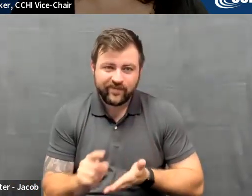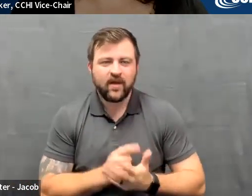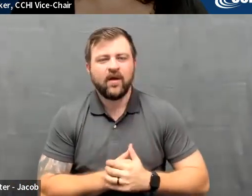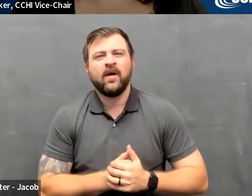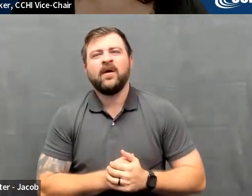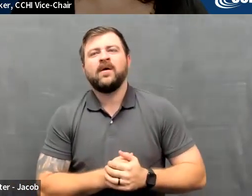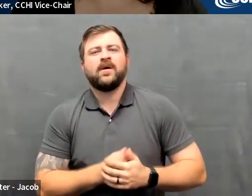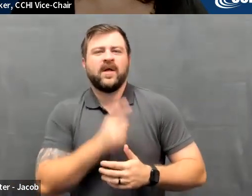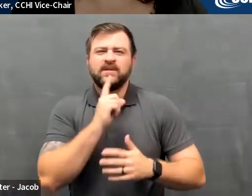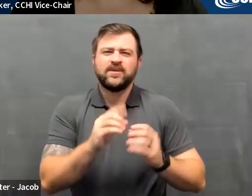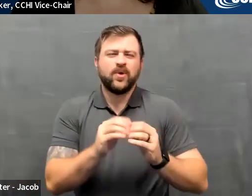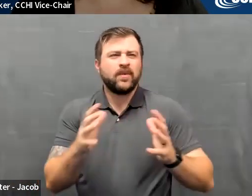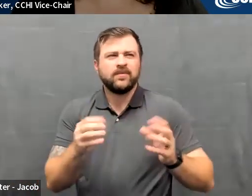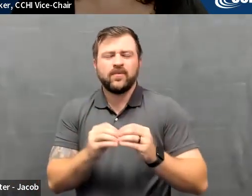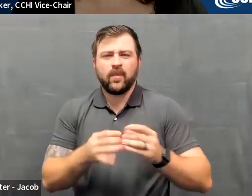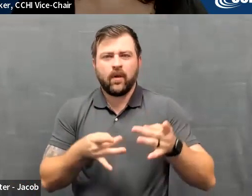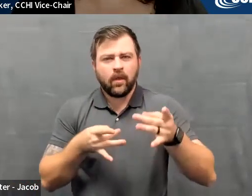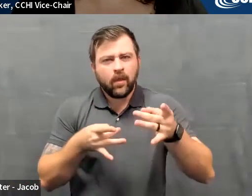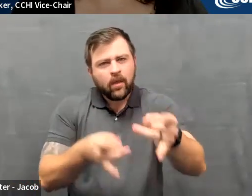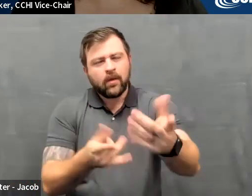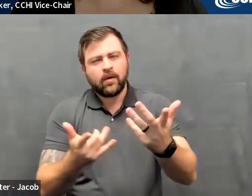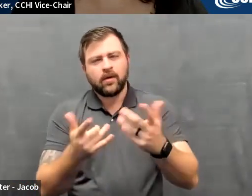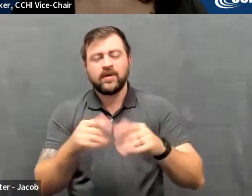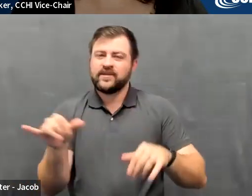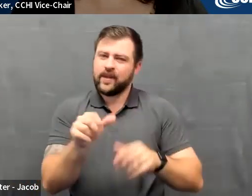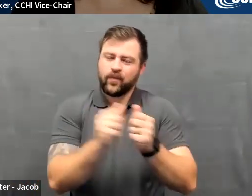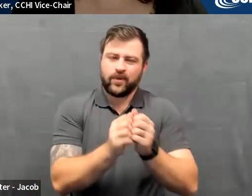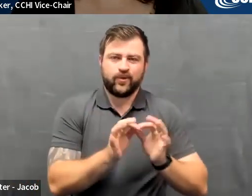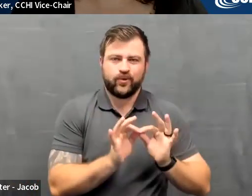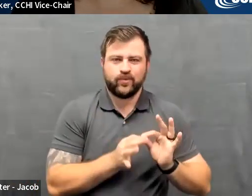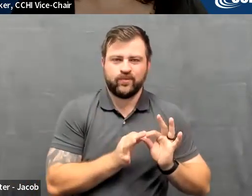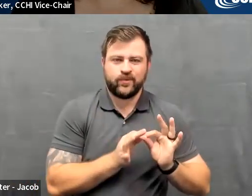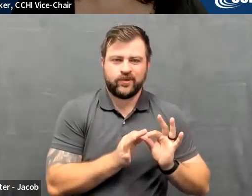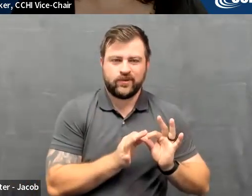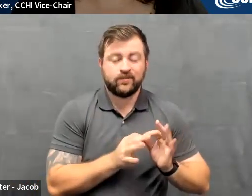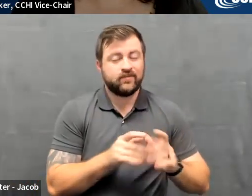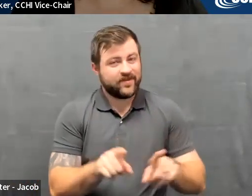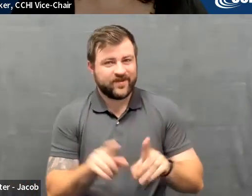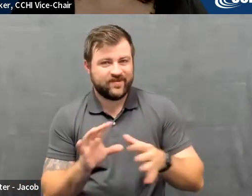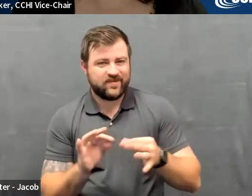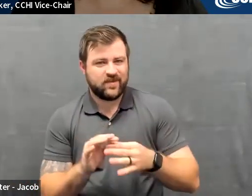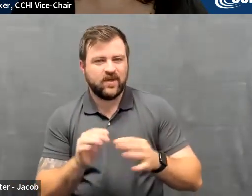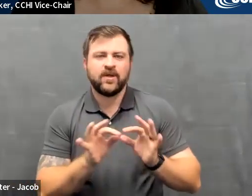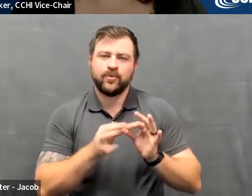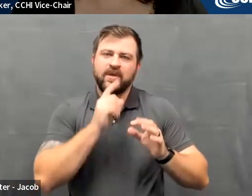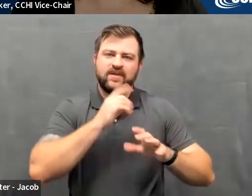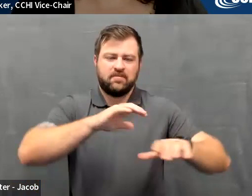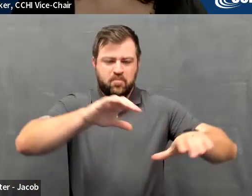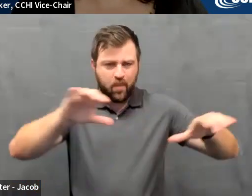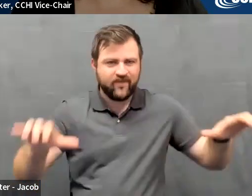much smoother that. And the same thing is with interpreting. Interpreting, as we are talking about, it is a